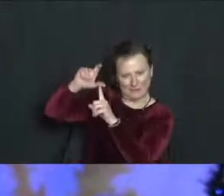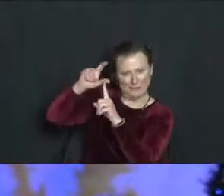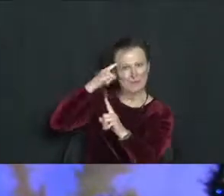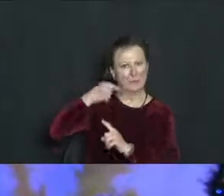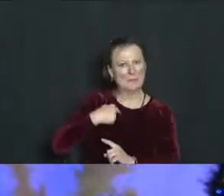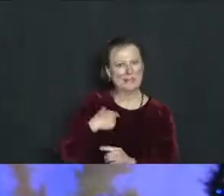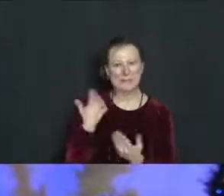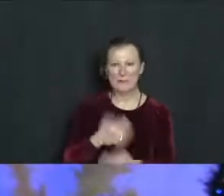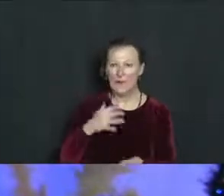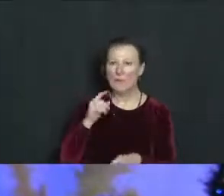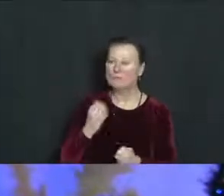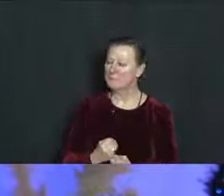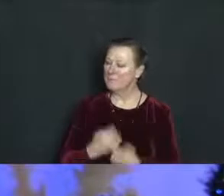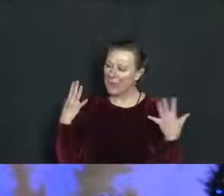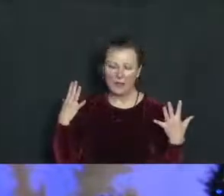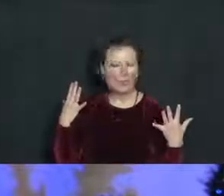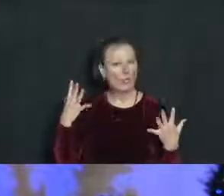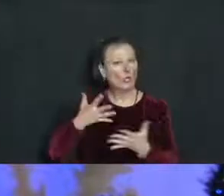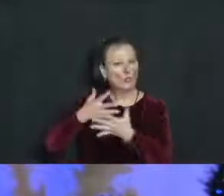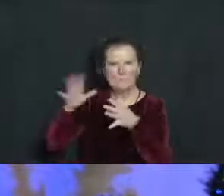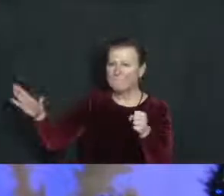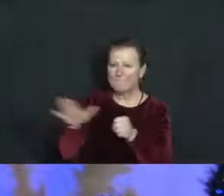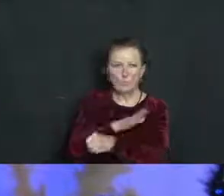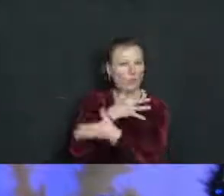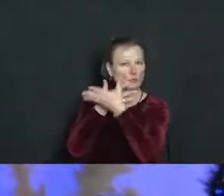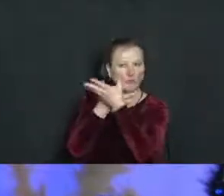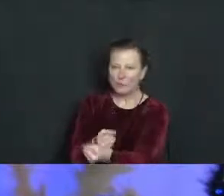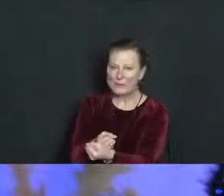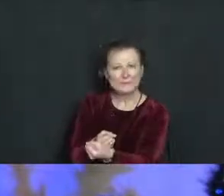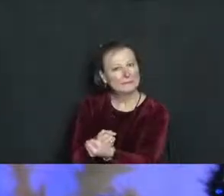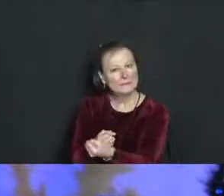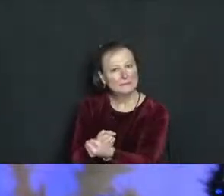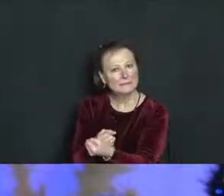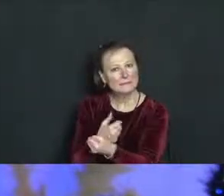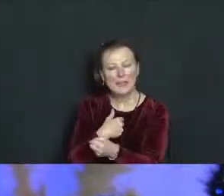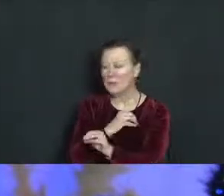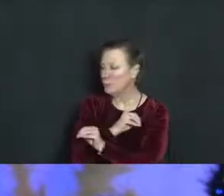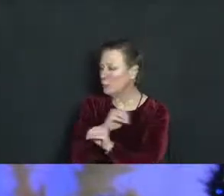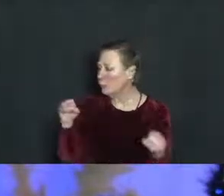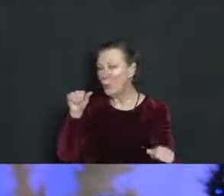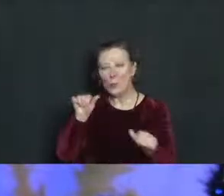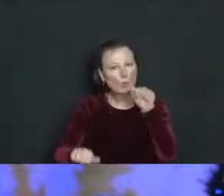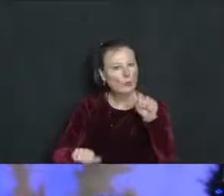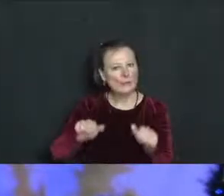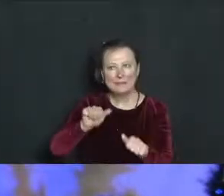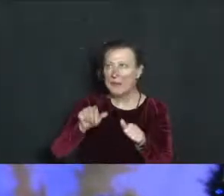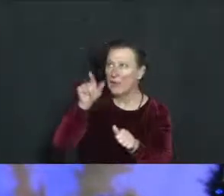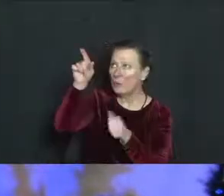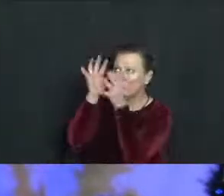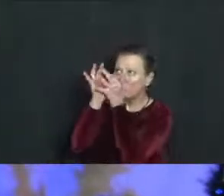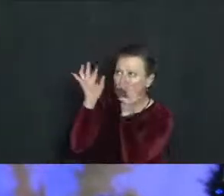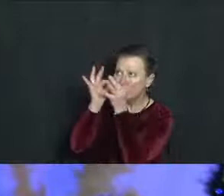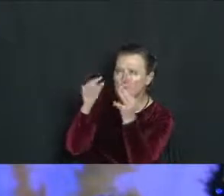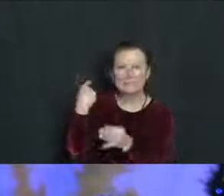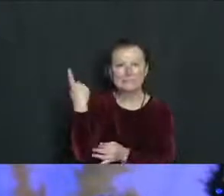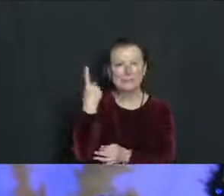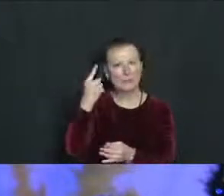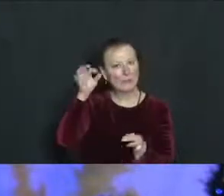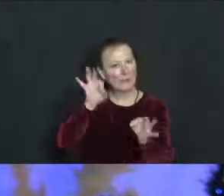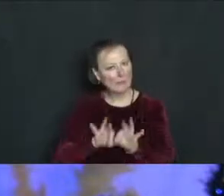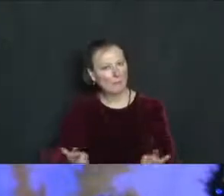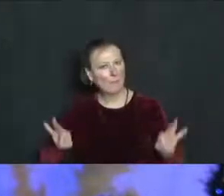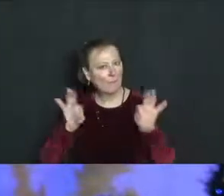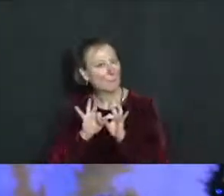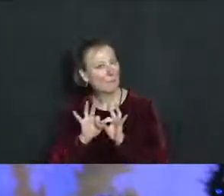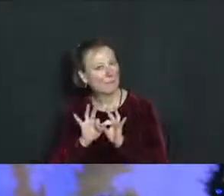inspired absolute trust, absolute trust. I had no doubts that she was telling me something important.